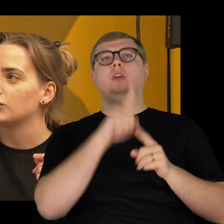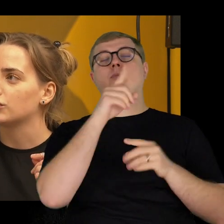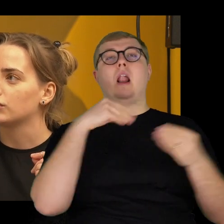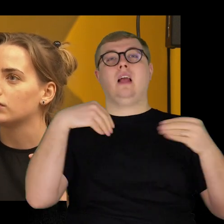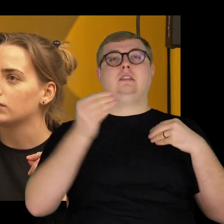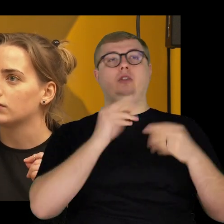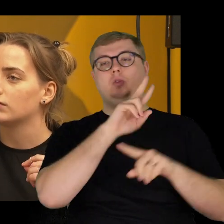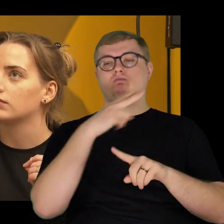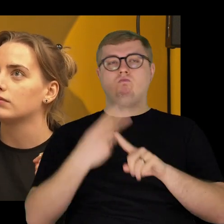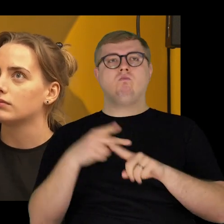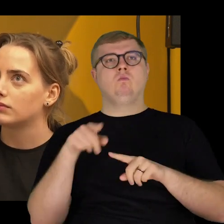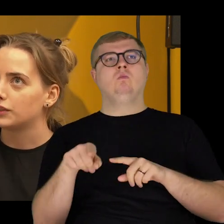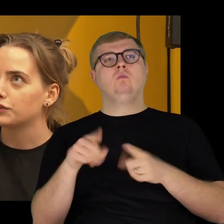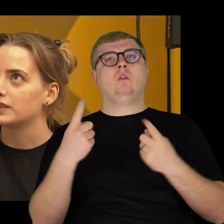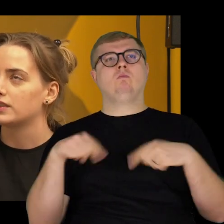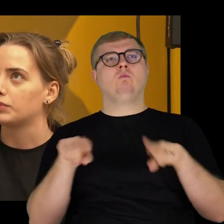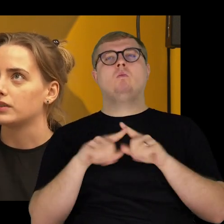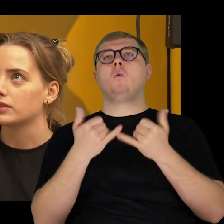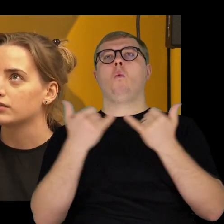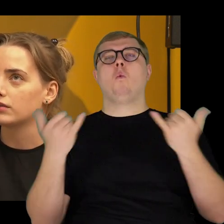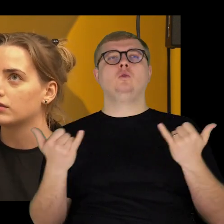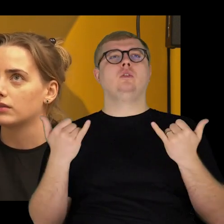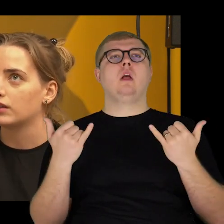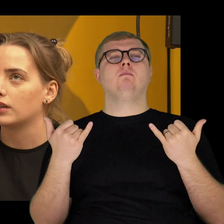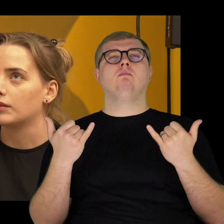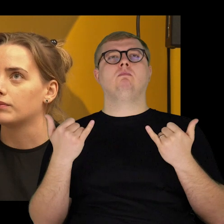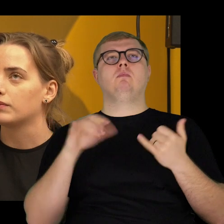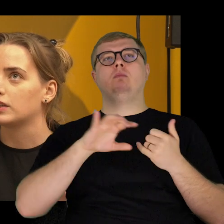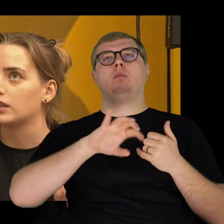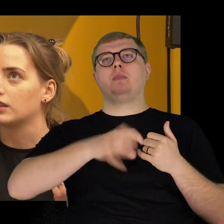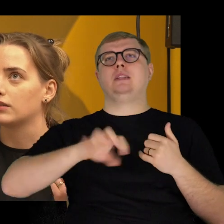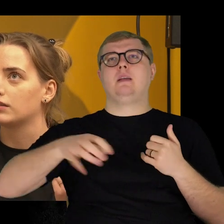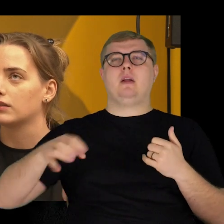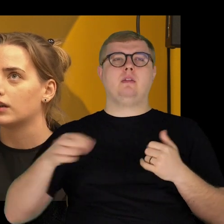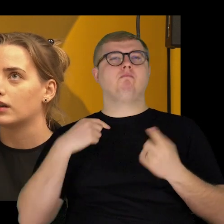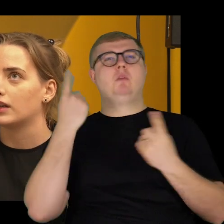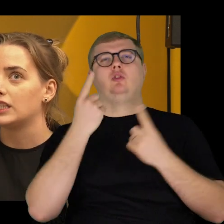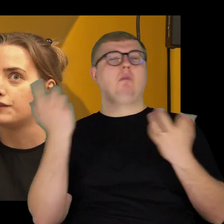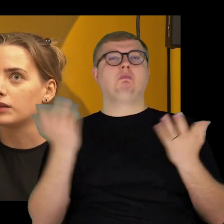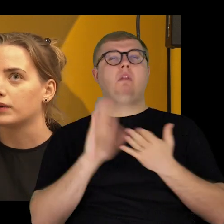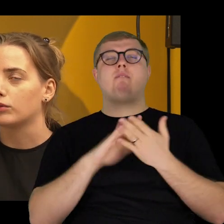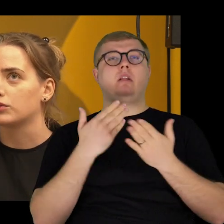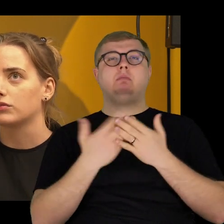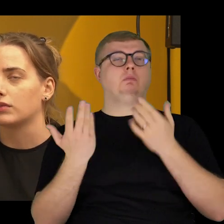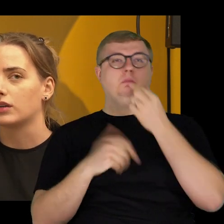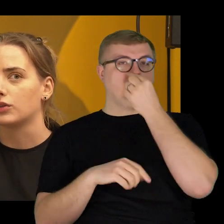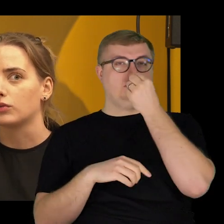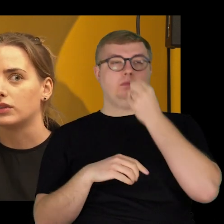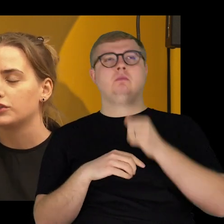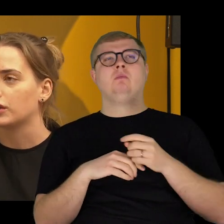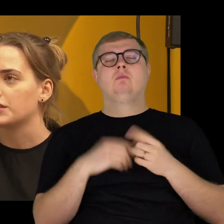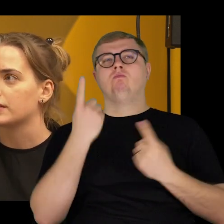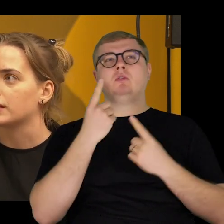it into different disciplines. I'm thinking even about, I don't